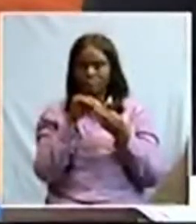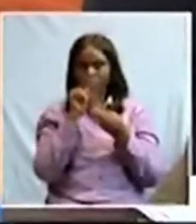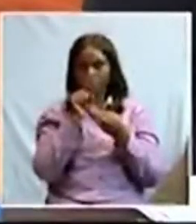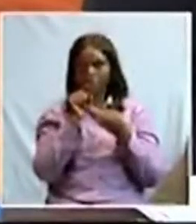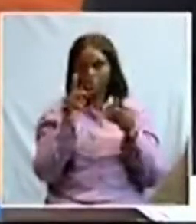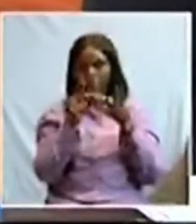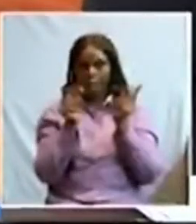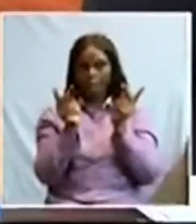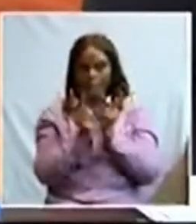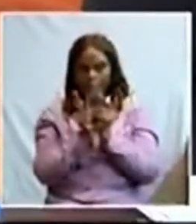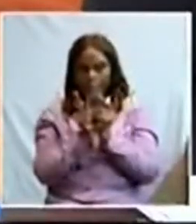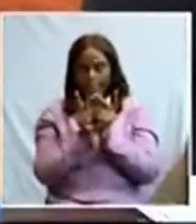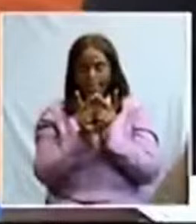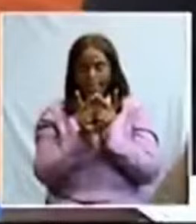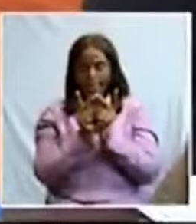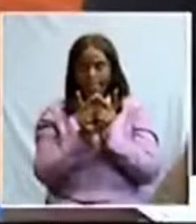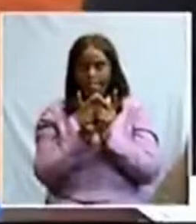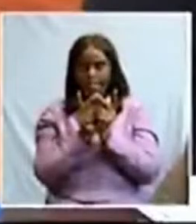place,